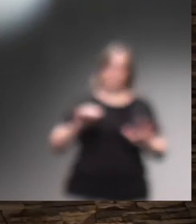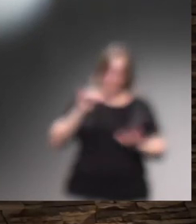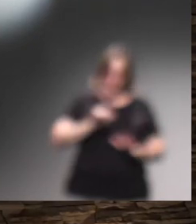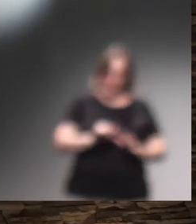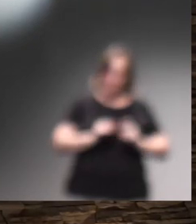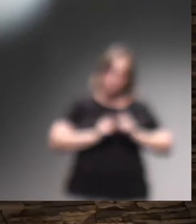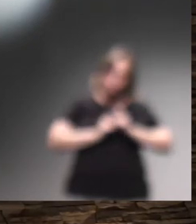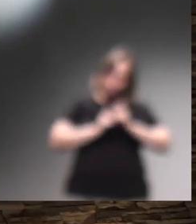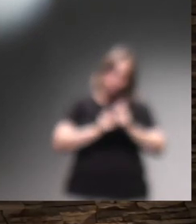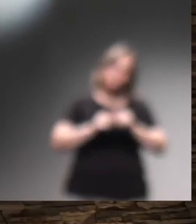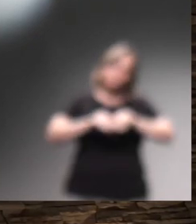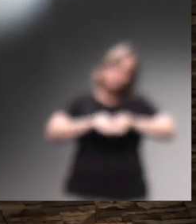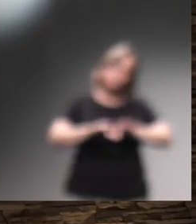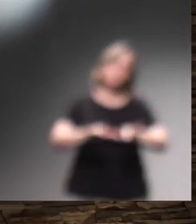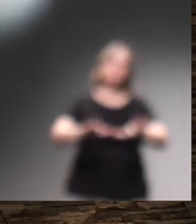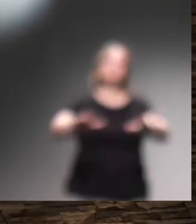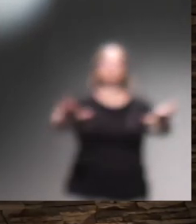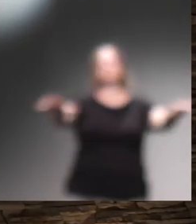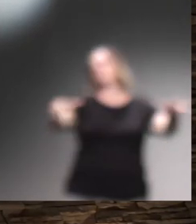are.